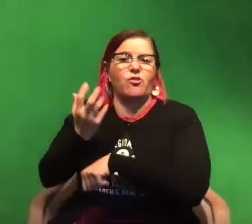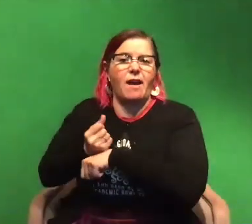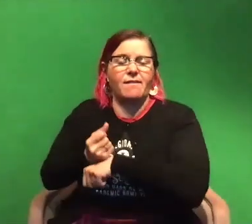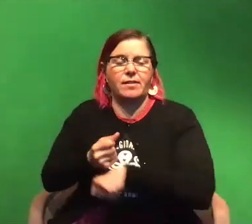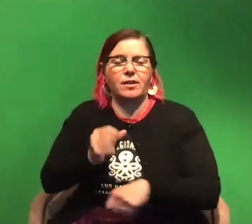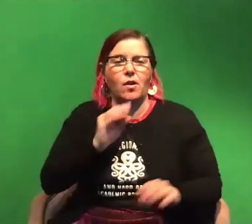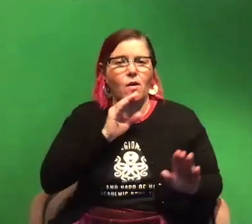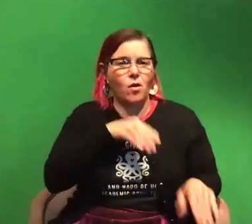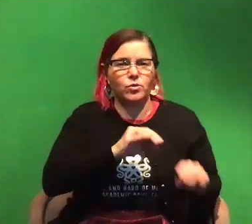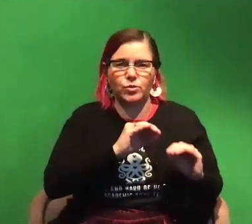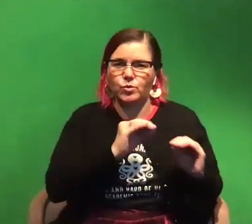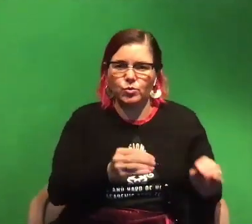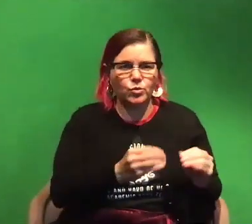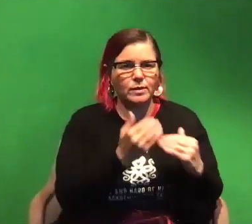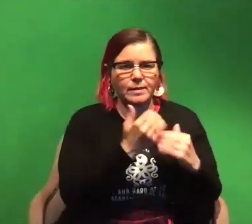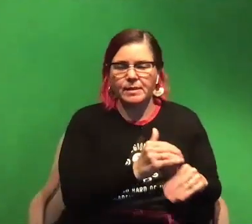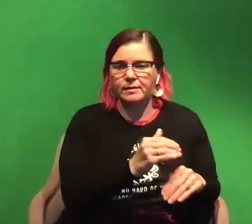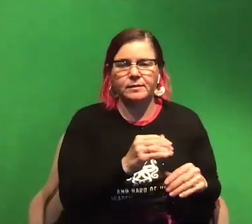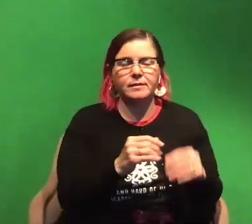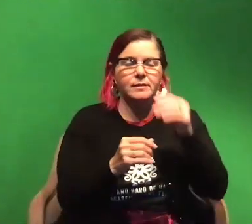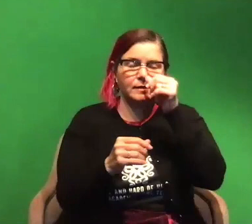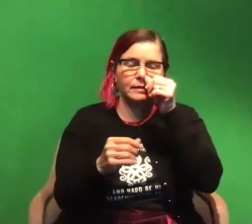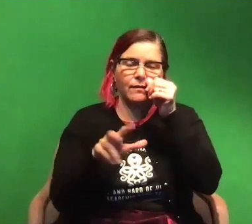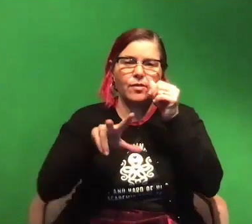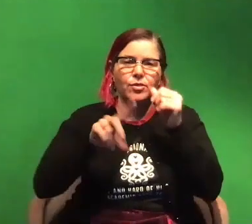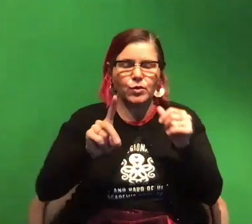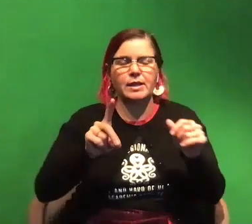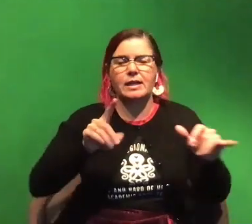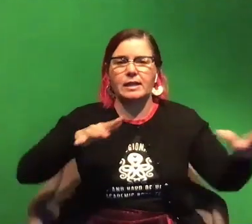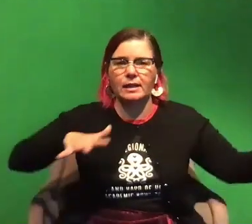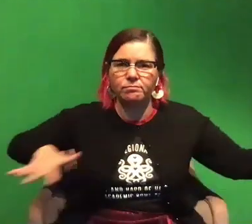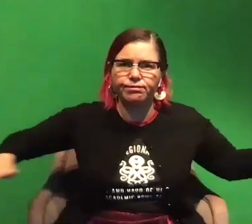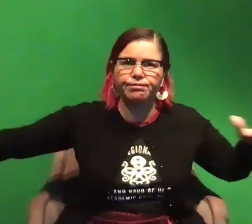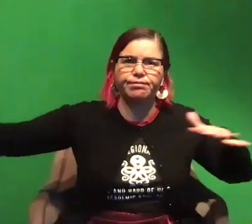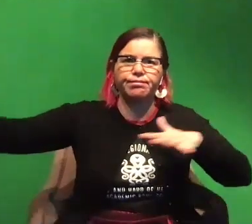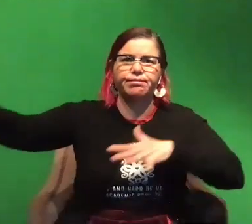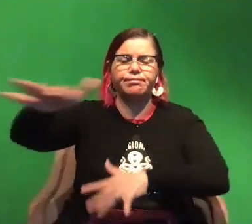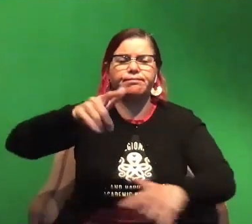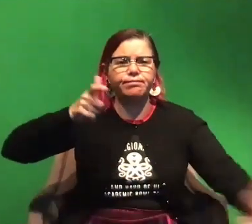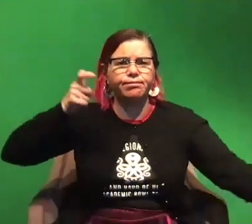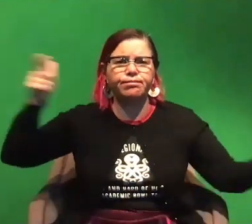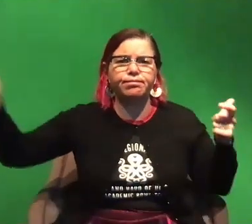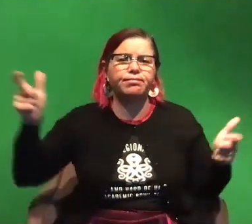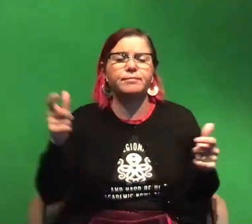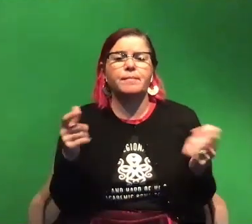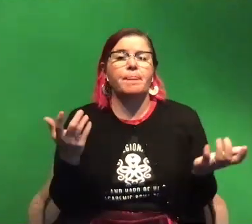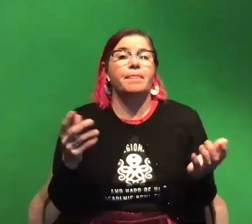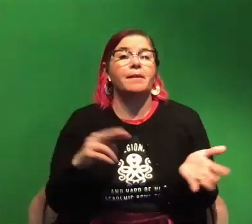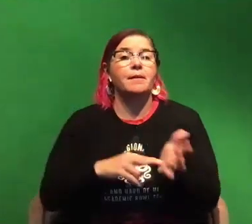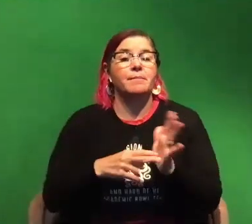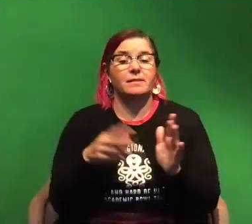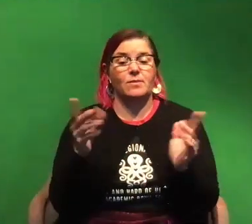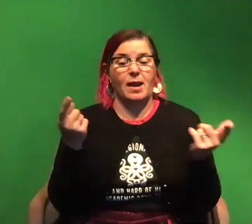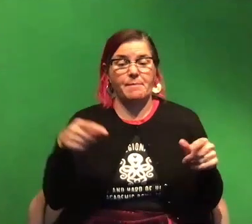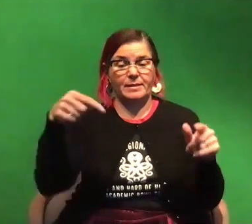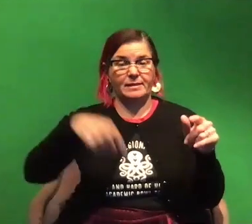those confines. So they have three-dimensional space, and it's a vast, vast depth of this space, and so what's actually going on down there